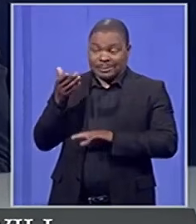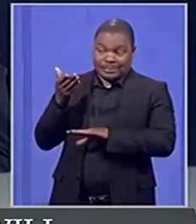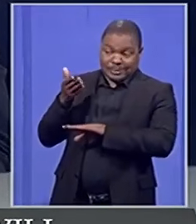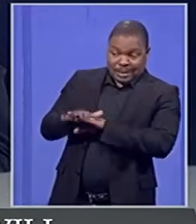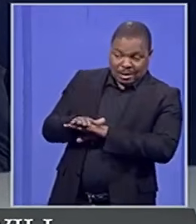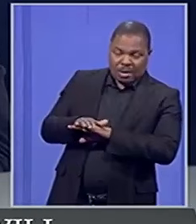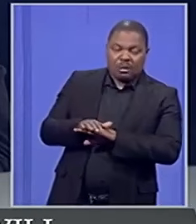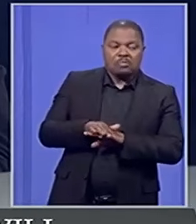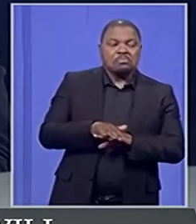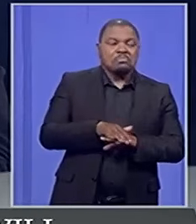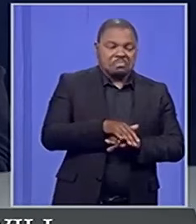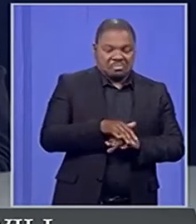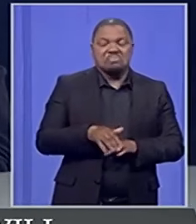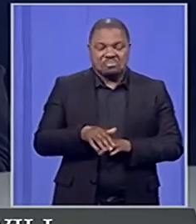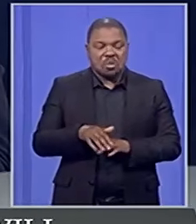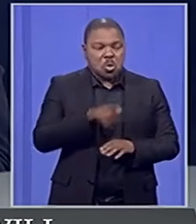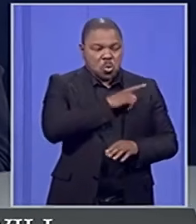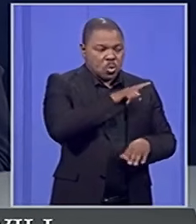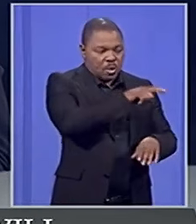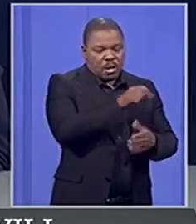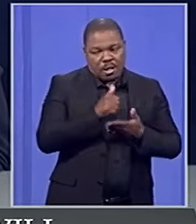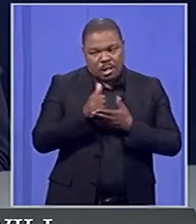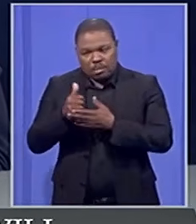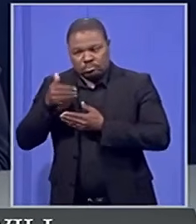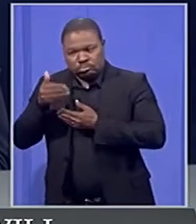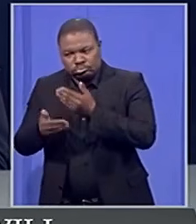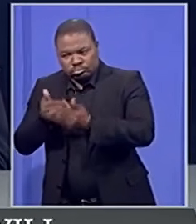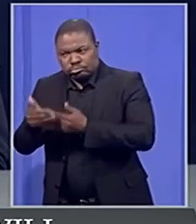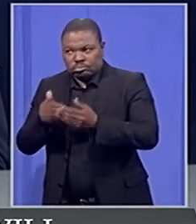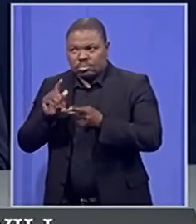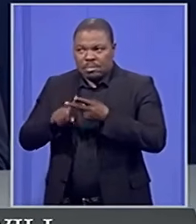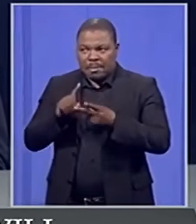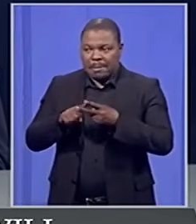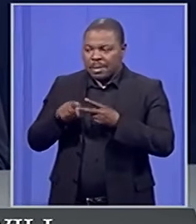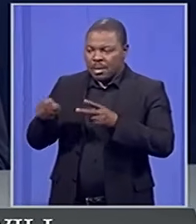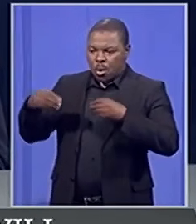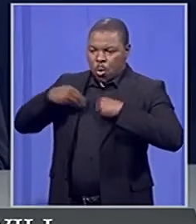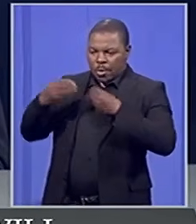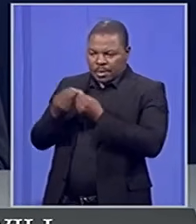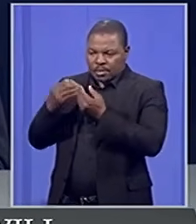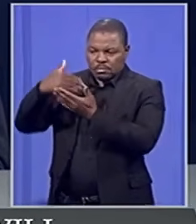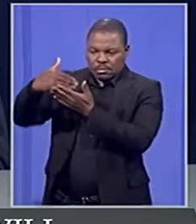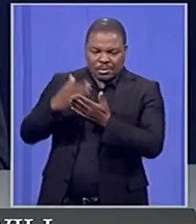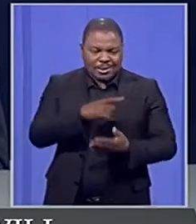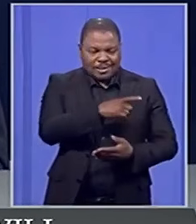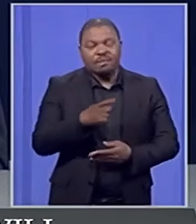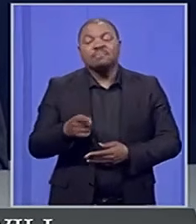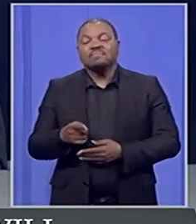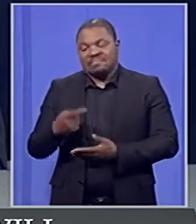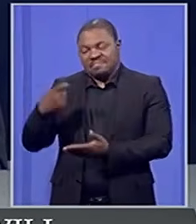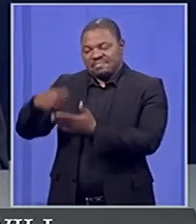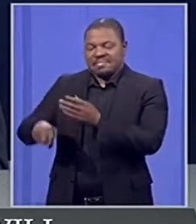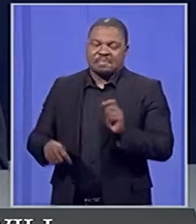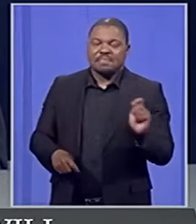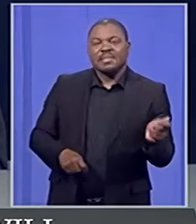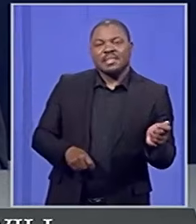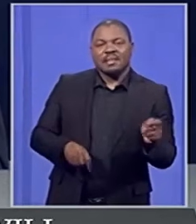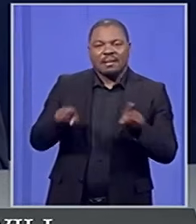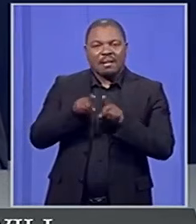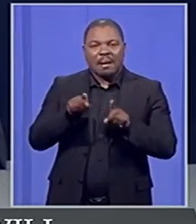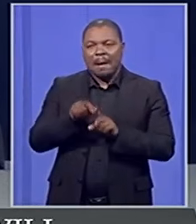ditshebeletso tsa hore ho etswe ntho re bitsang ka hore ke ho dissolve estate ya mofu. Jwalo ka ho kila utlwa ha o thwe motho